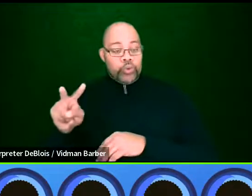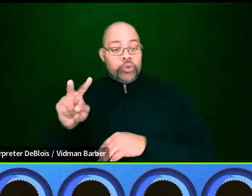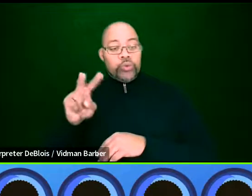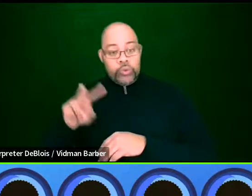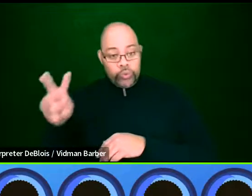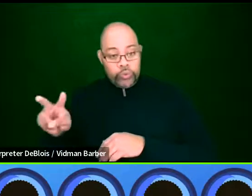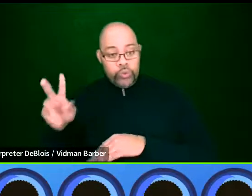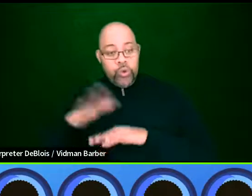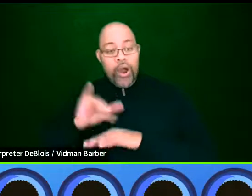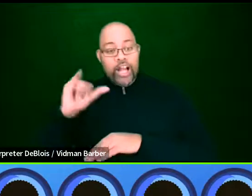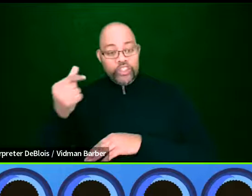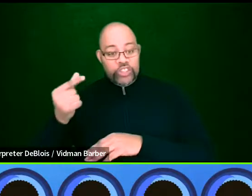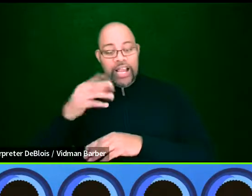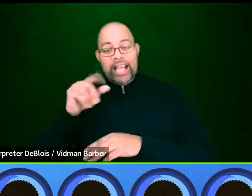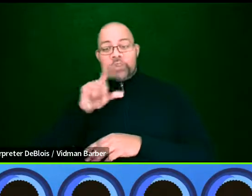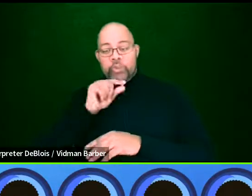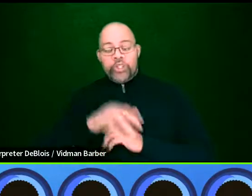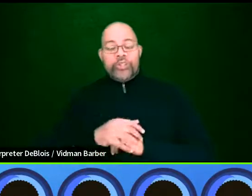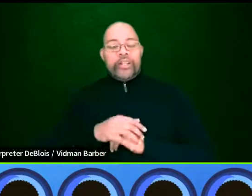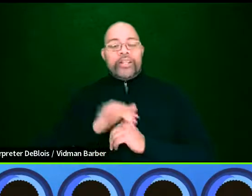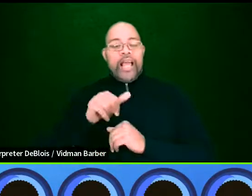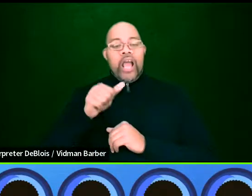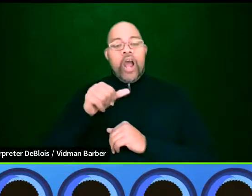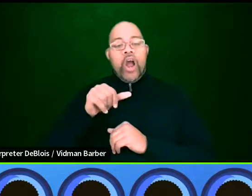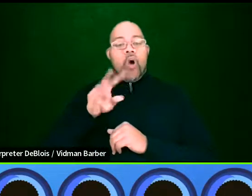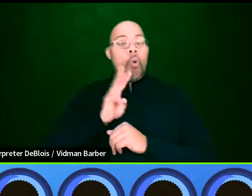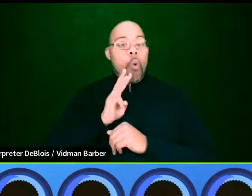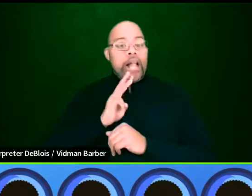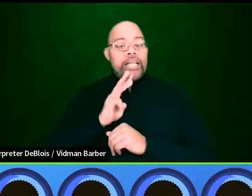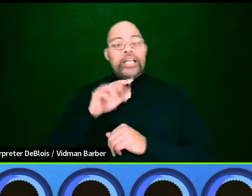K2222 on IG and Twitter. That's Aquatic